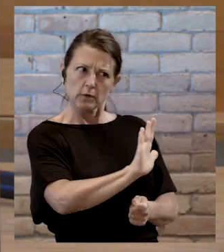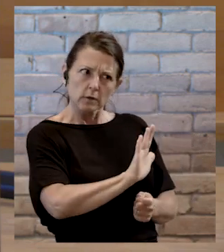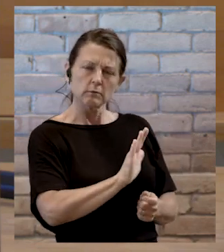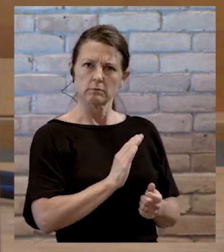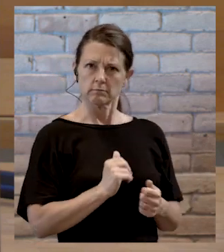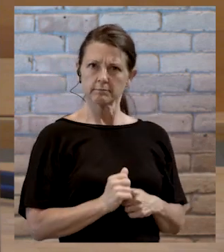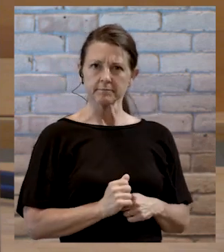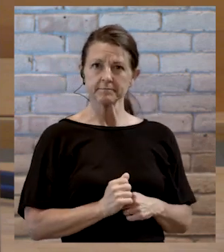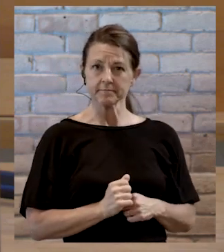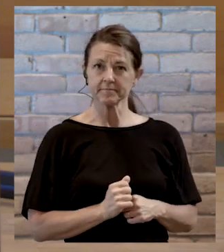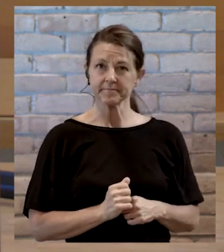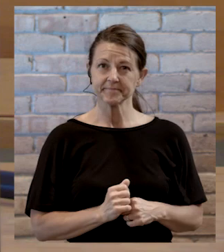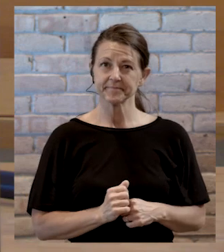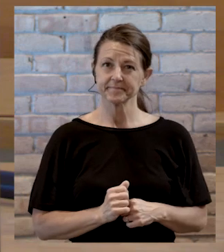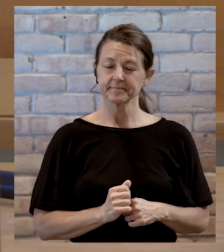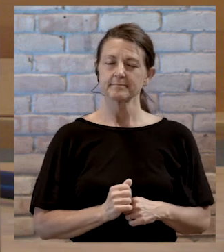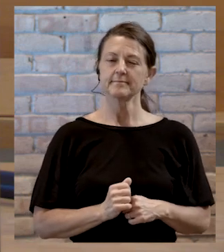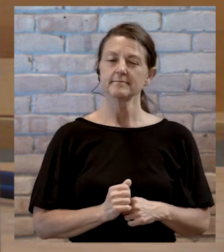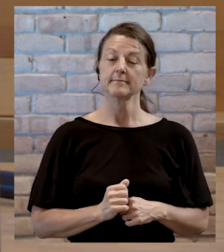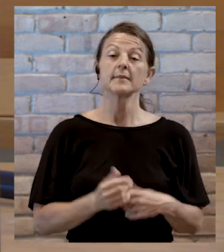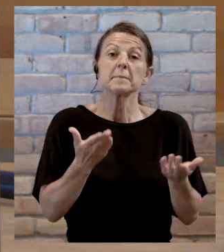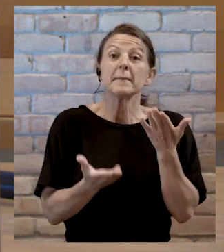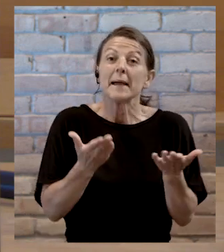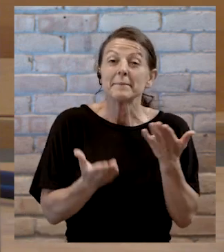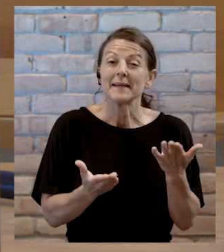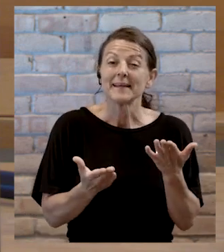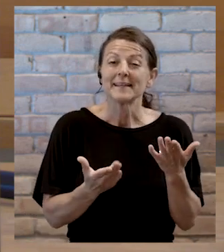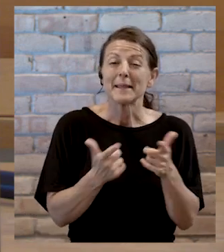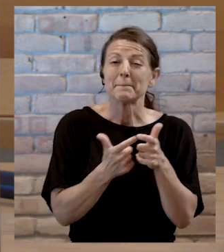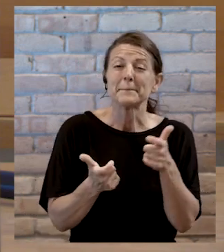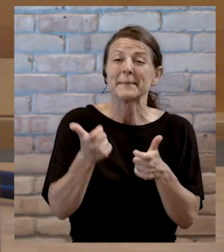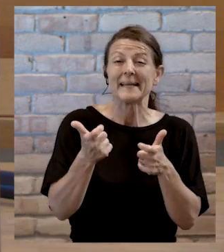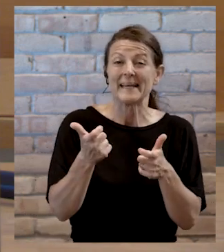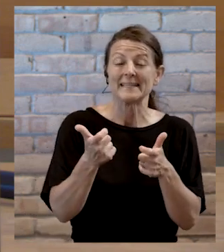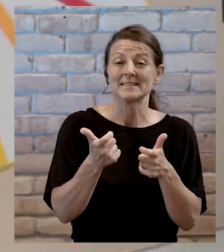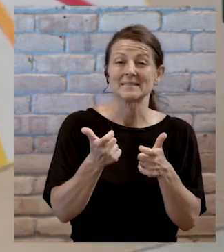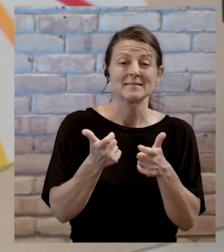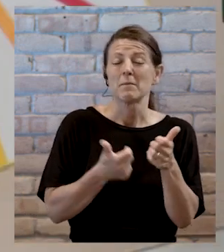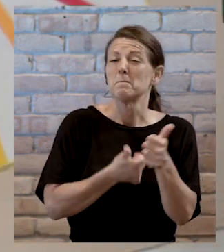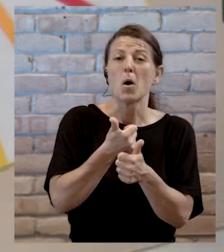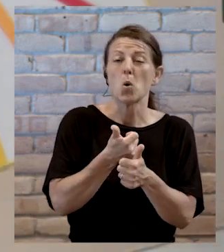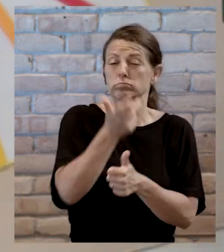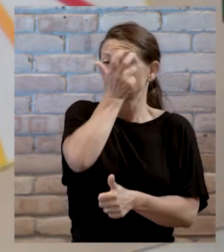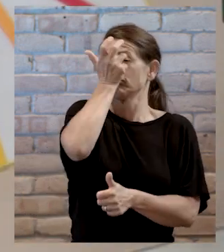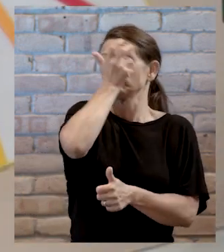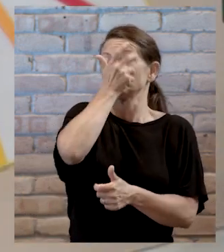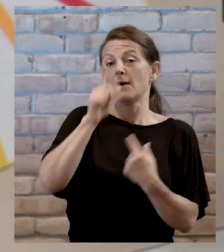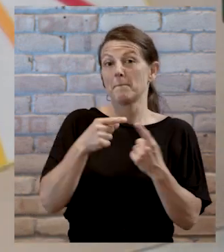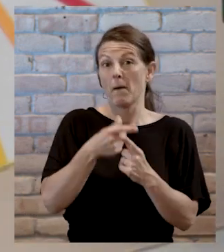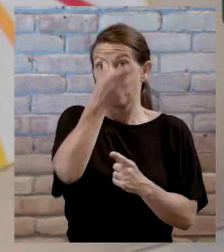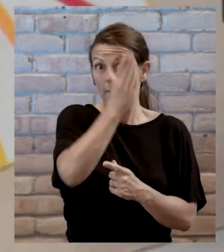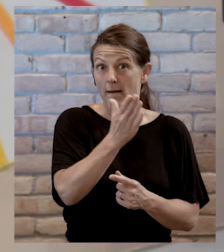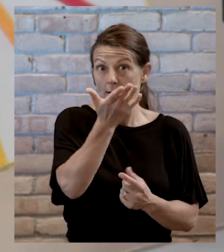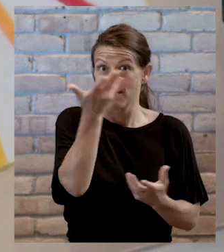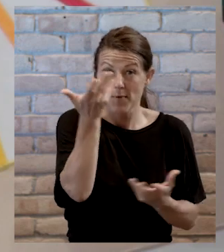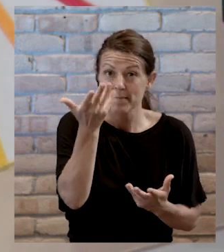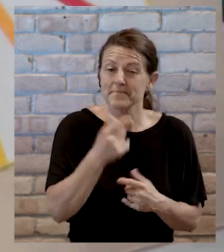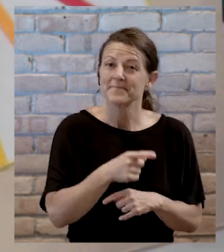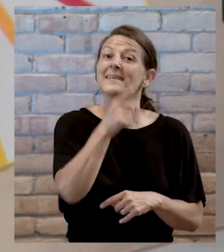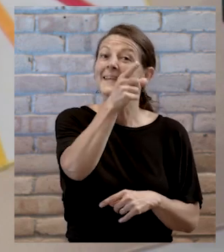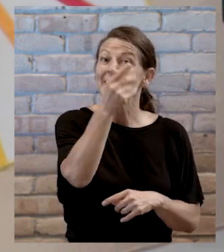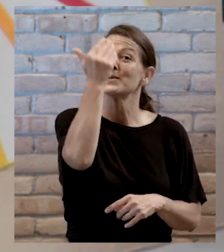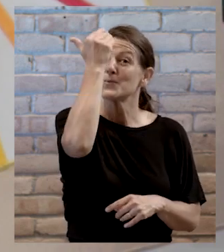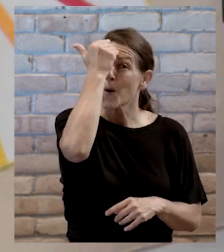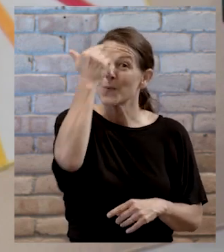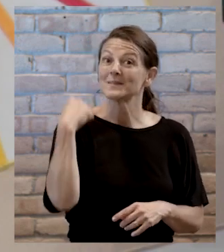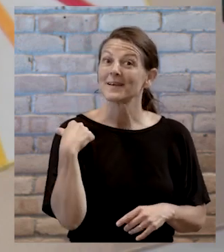sheep. And perhaps the greatest, most astounding attribute of our God is that he